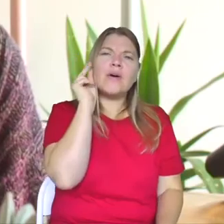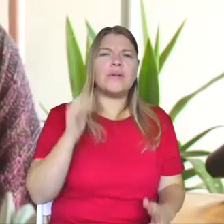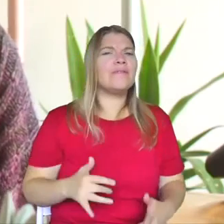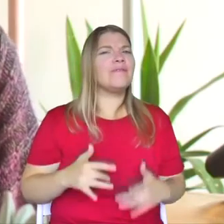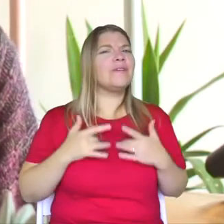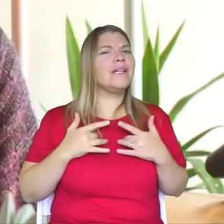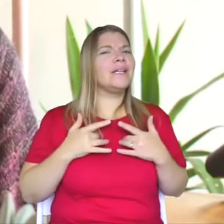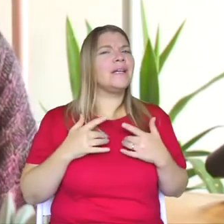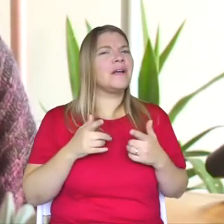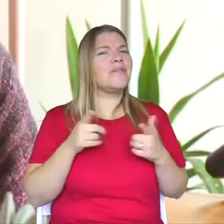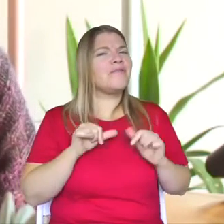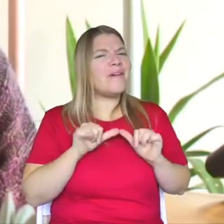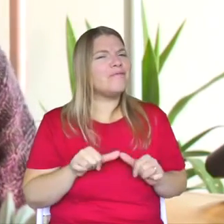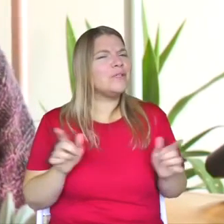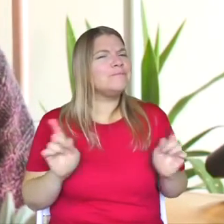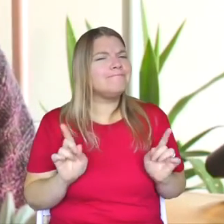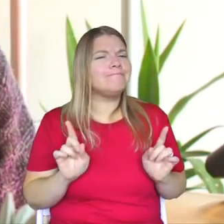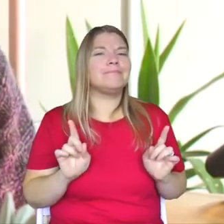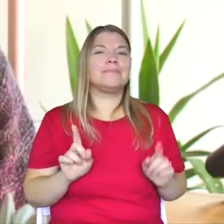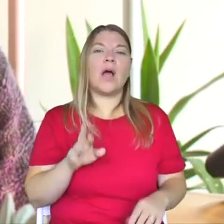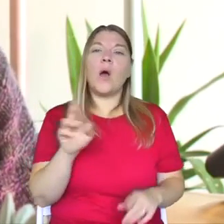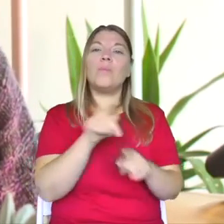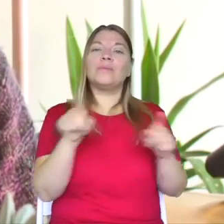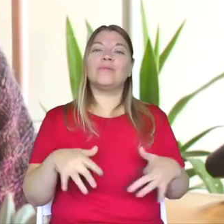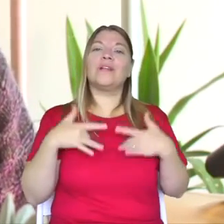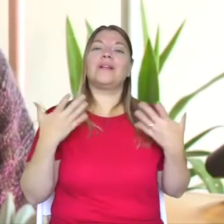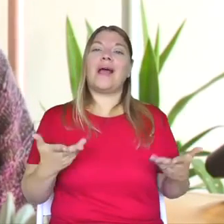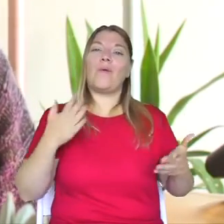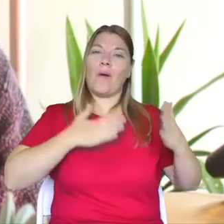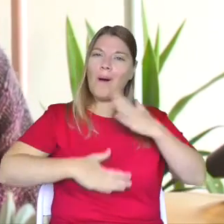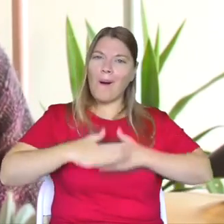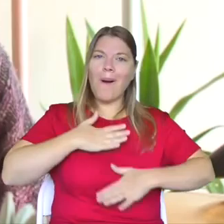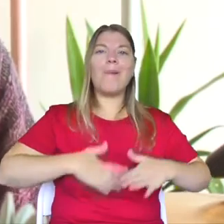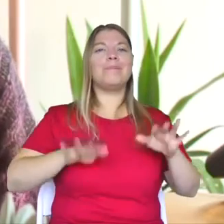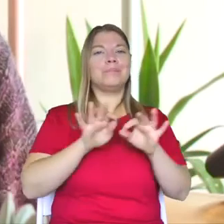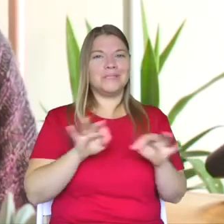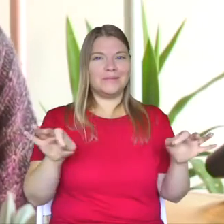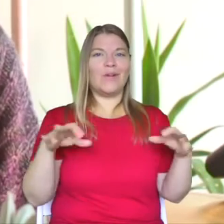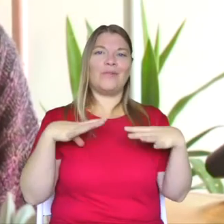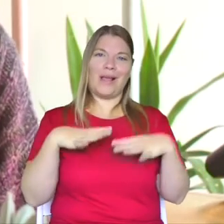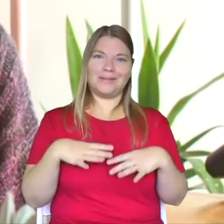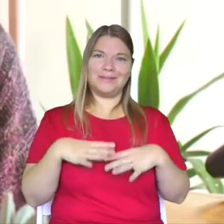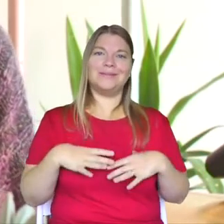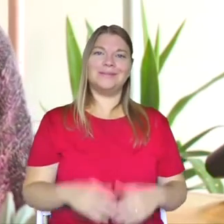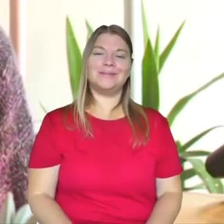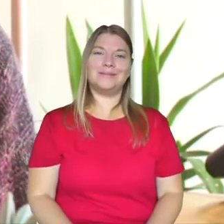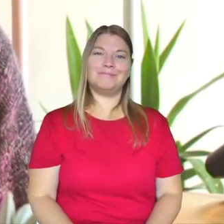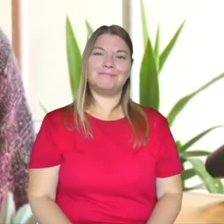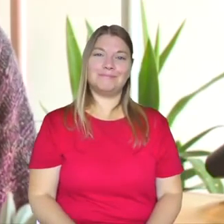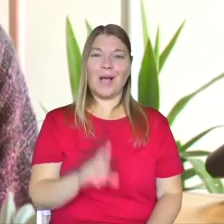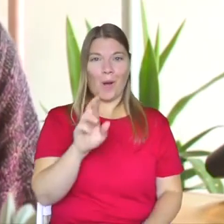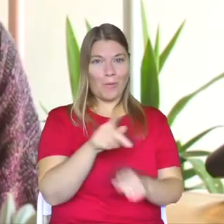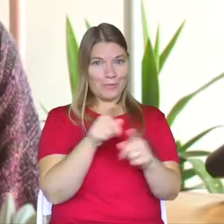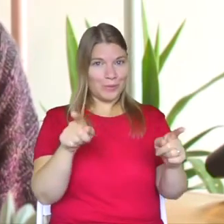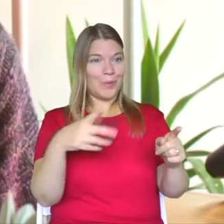I hope you are feeling very calm, peaceful, and relaxed, and I hope that you have a fantastic day.